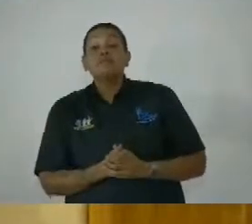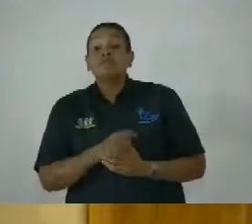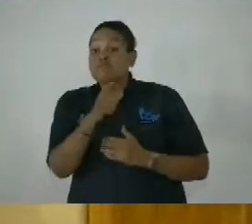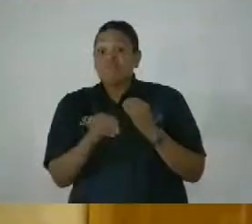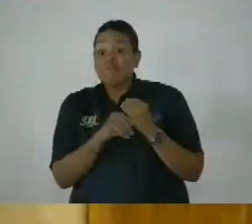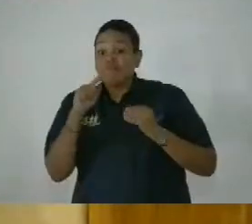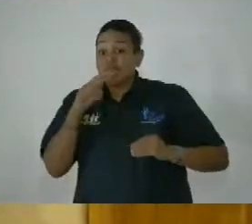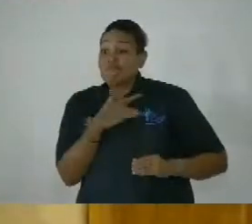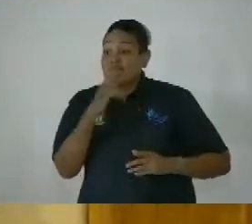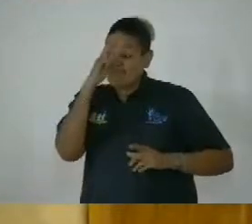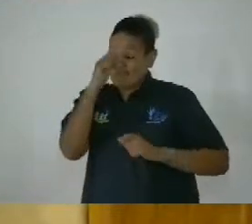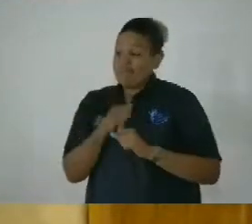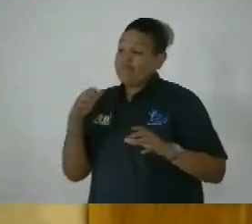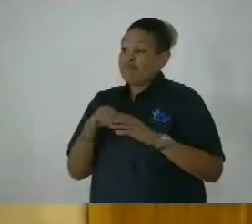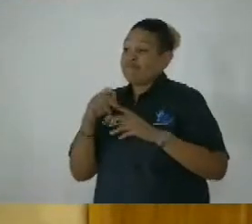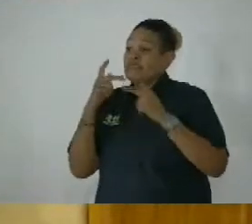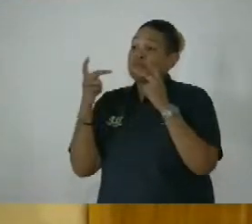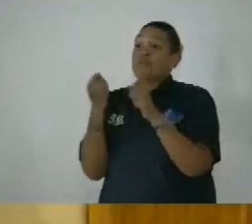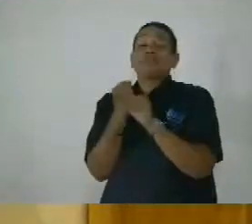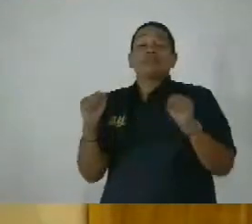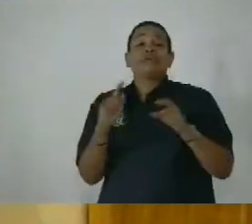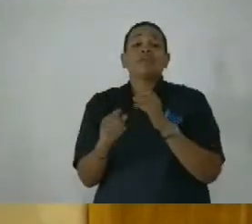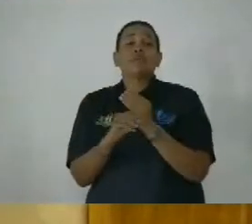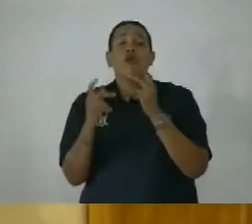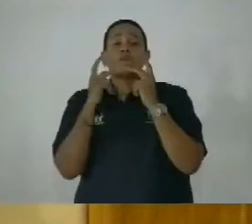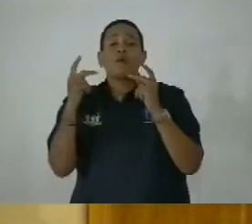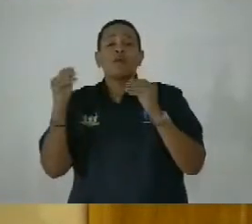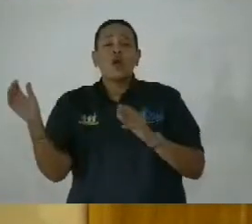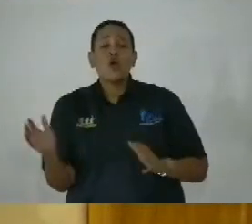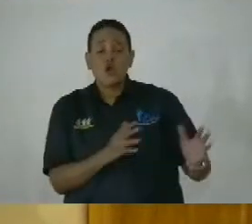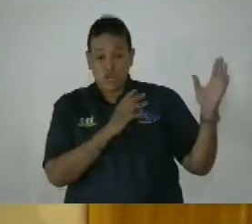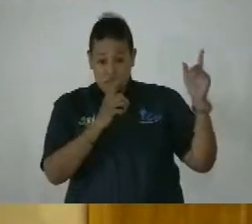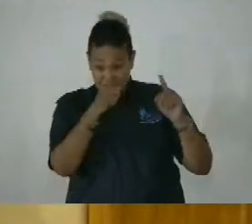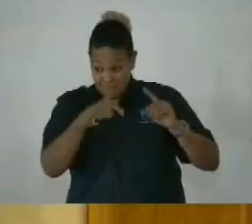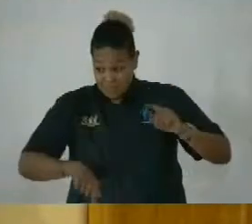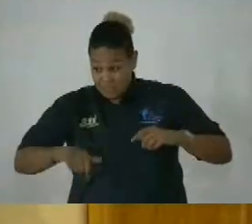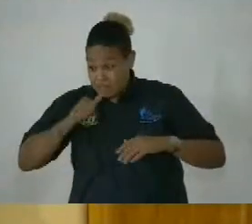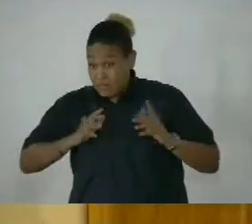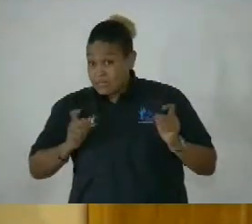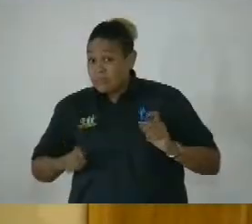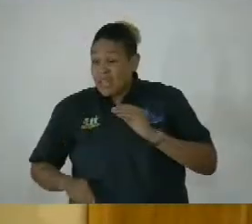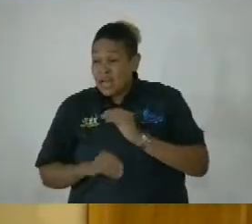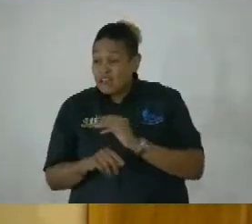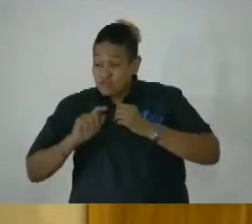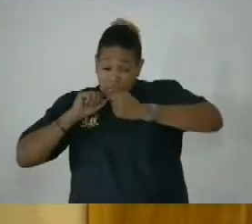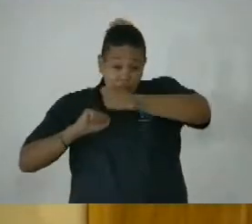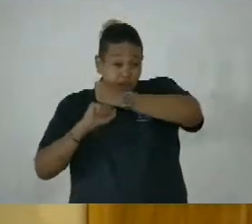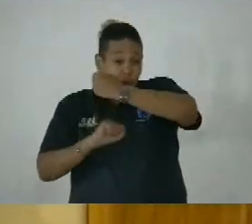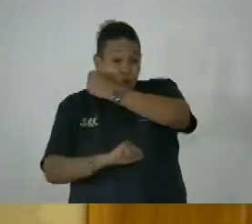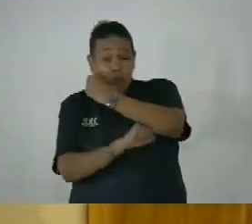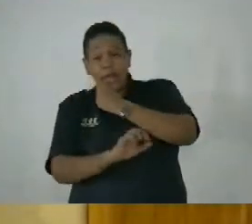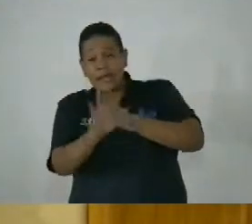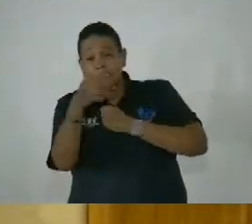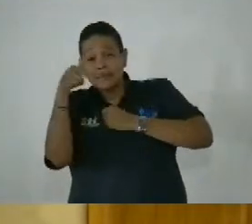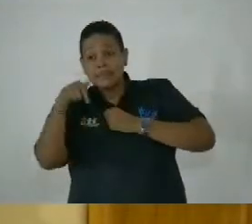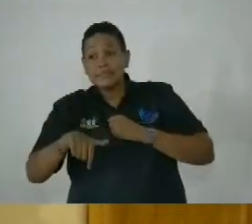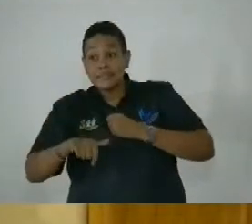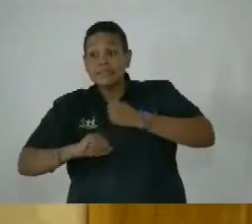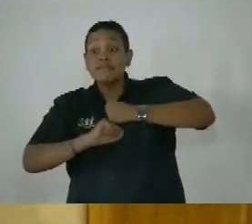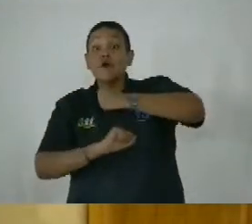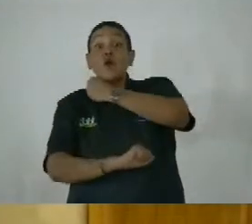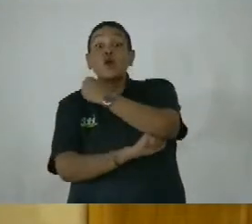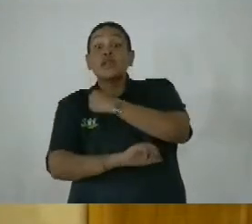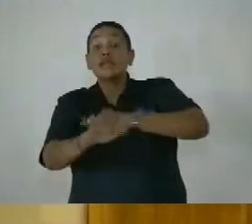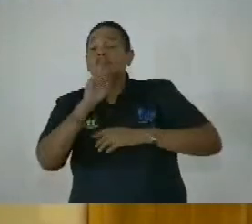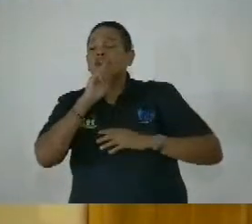the heart of this vision is public safety and public order. These, Madam Speaker, are the very foundations, Madam Speaker, of